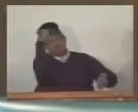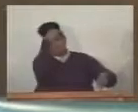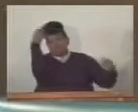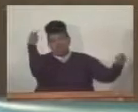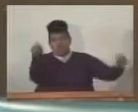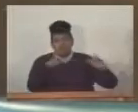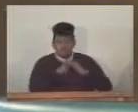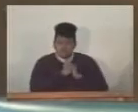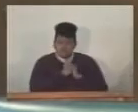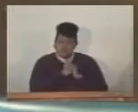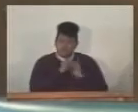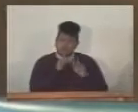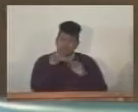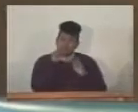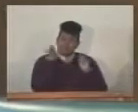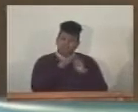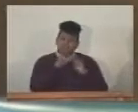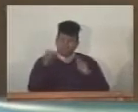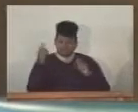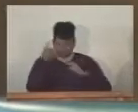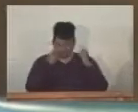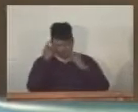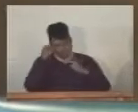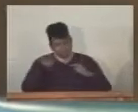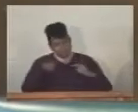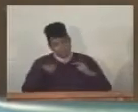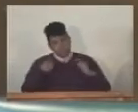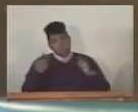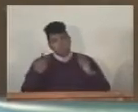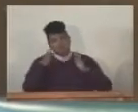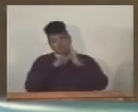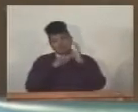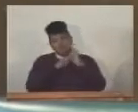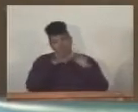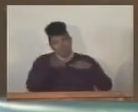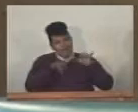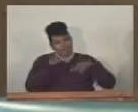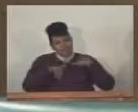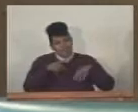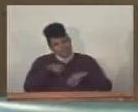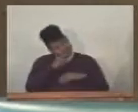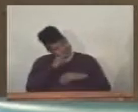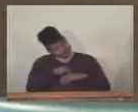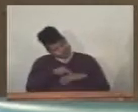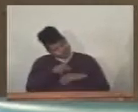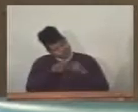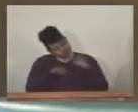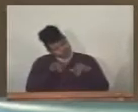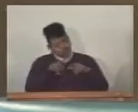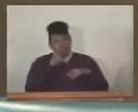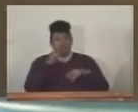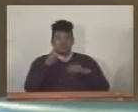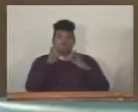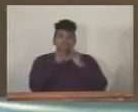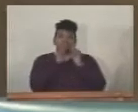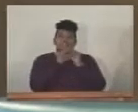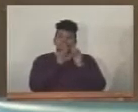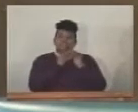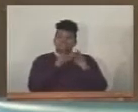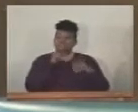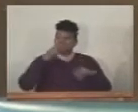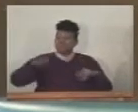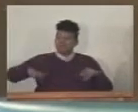President, it was particularly concerning for me to read the Hansards of sittings